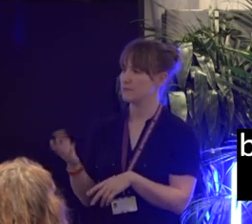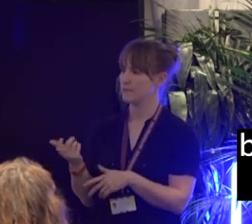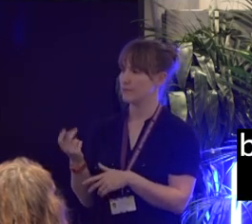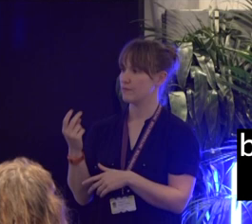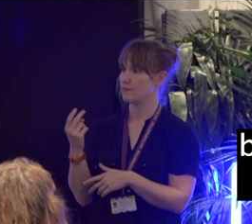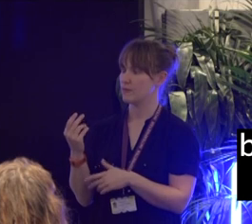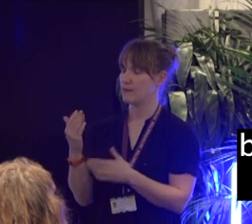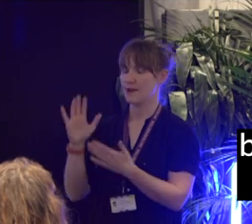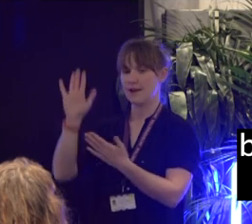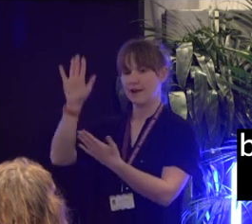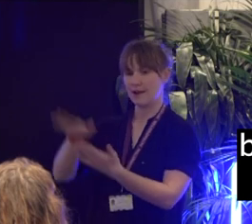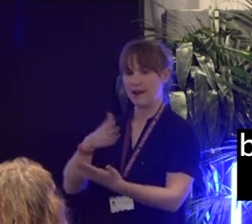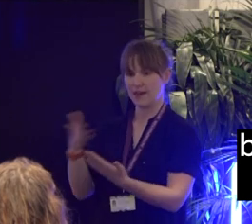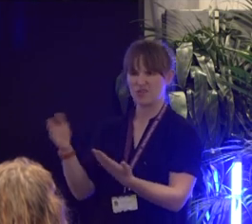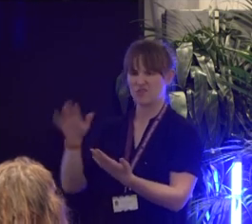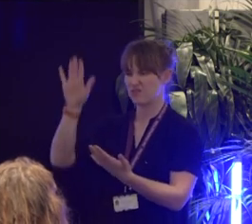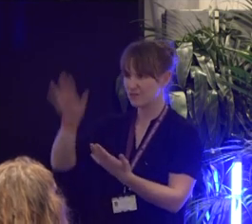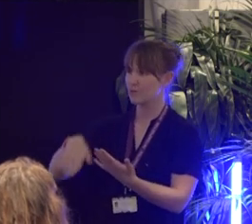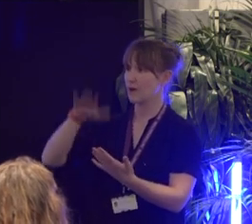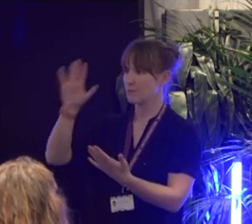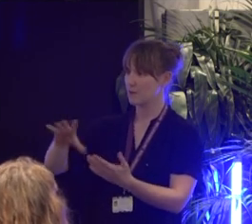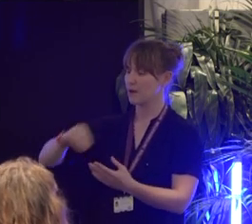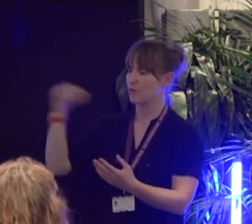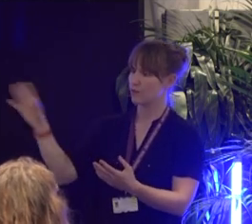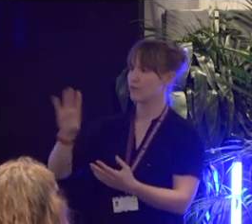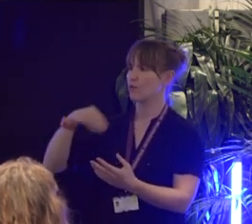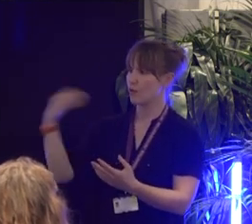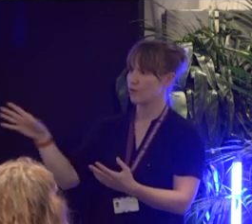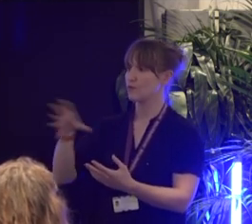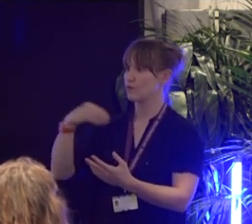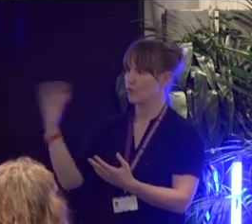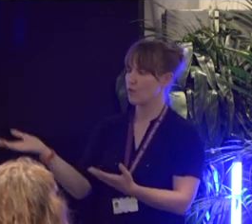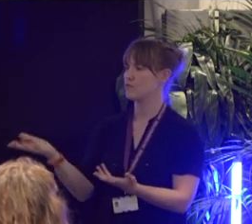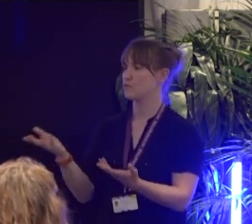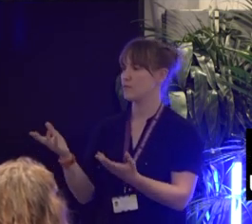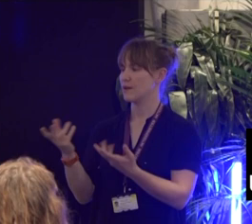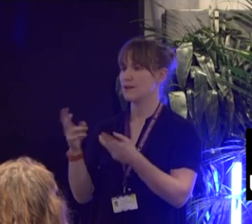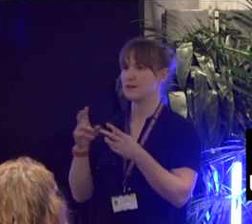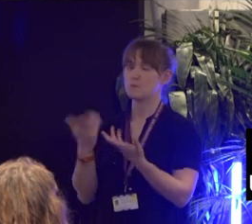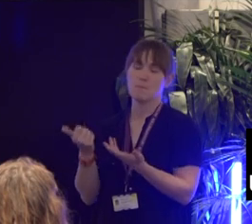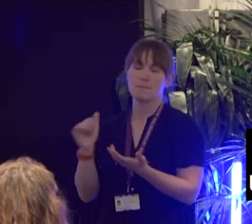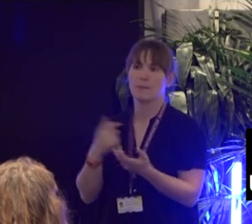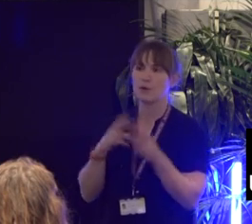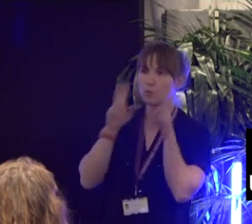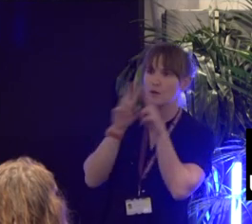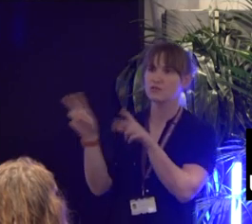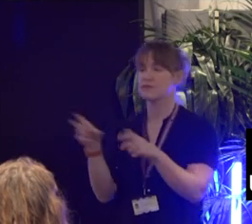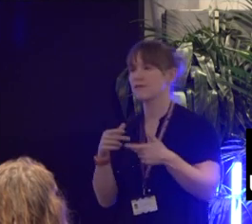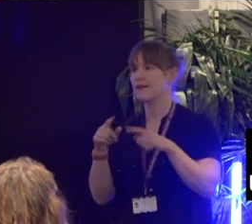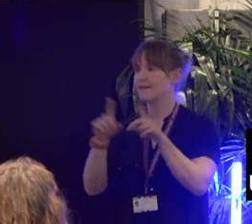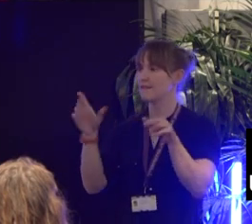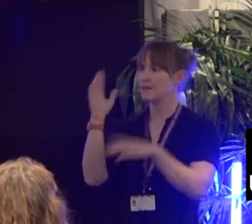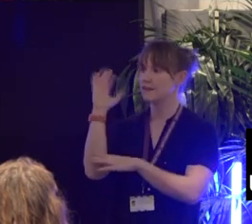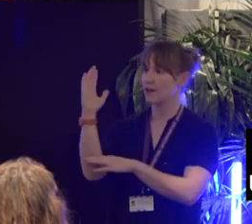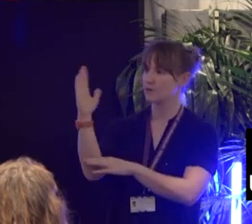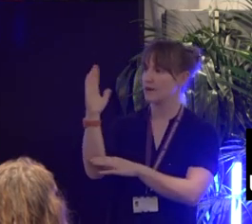the layers need to kind of come off, and you need to, like you said, you know, experience what the gallery is, or like what the floor feels like under your